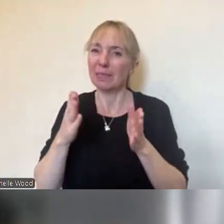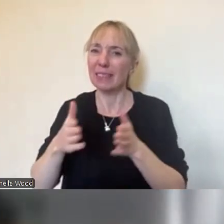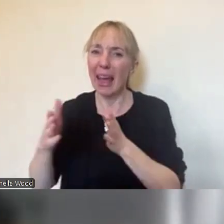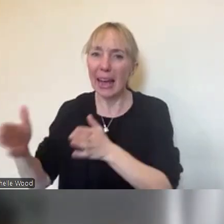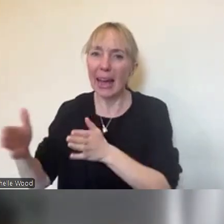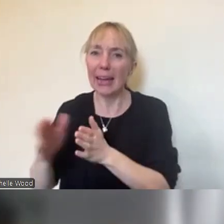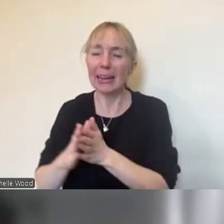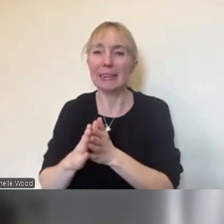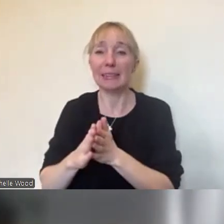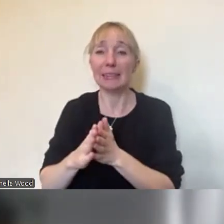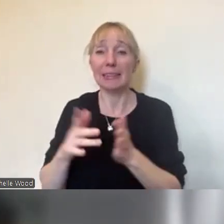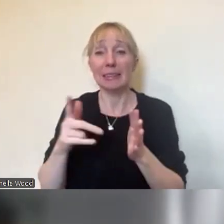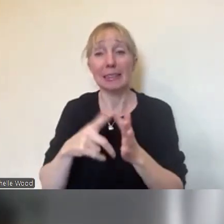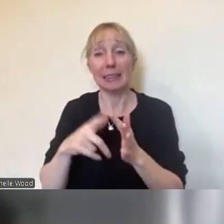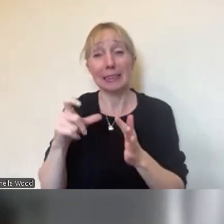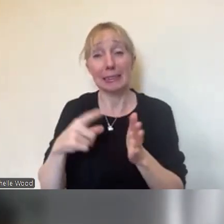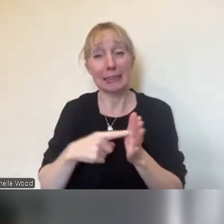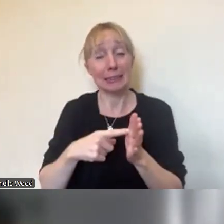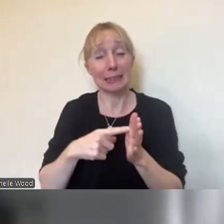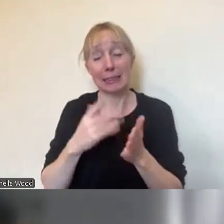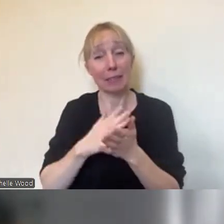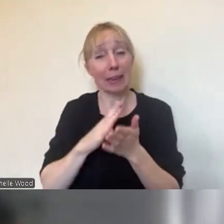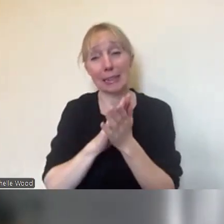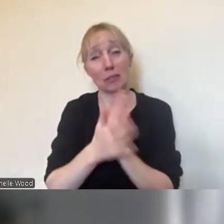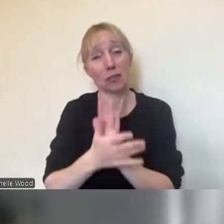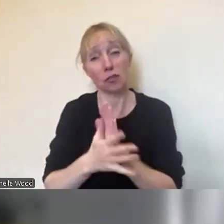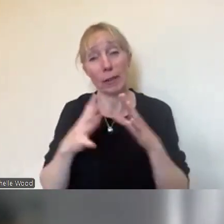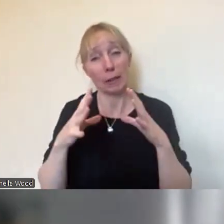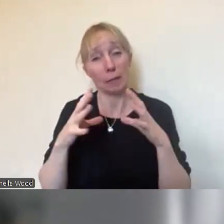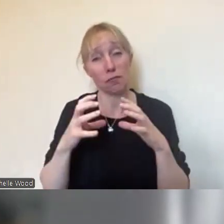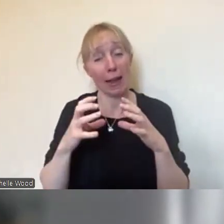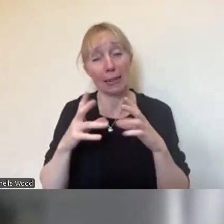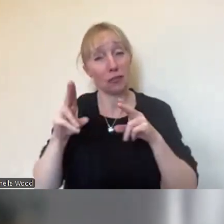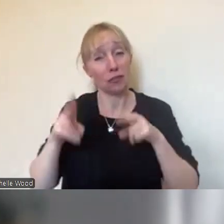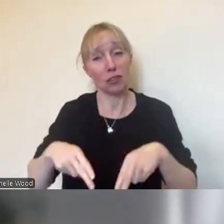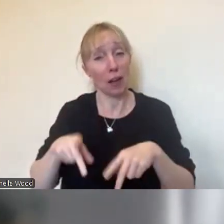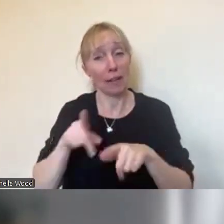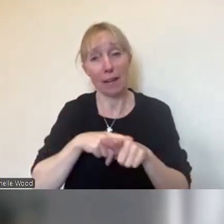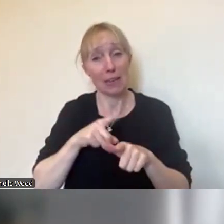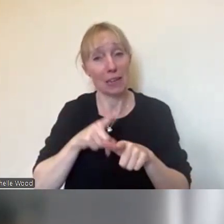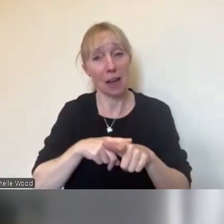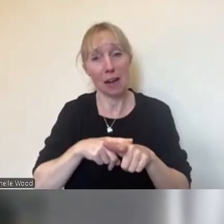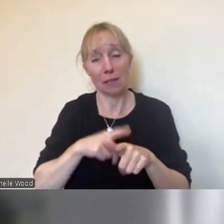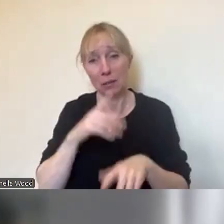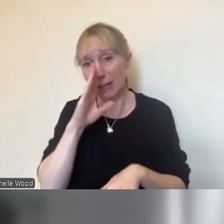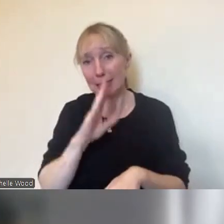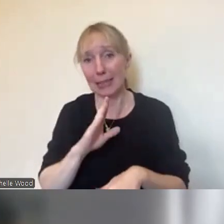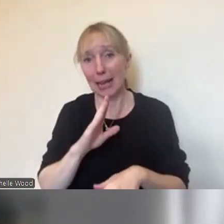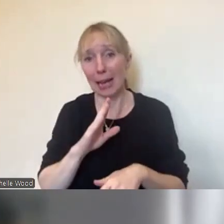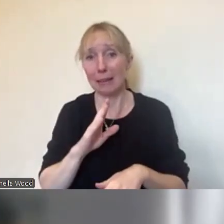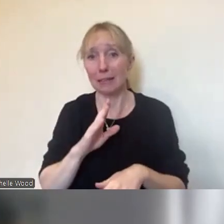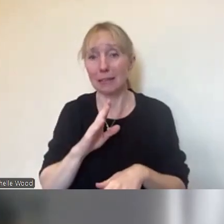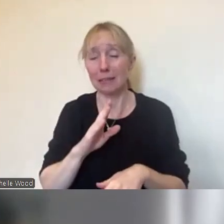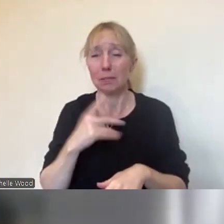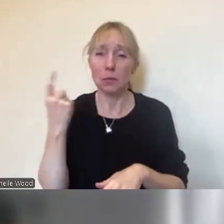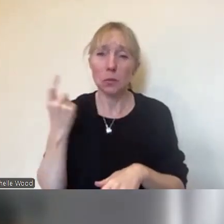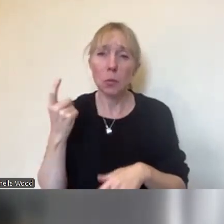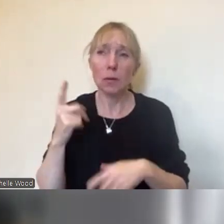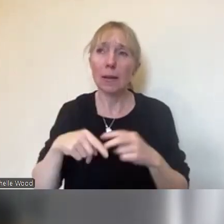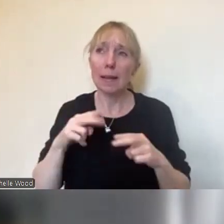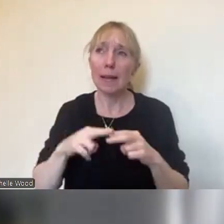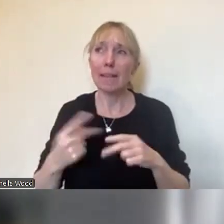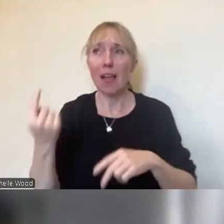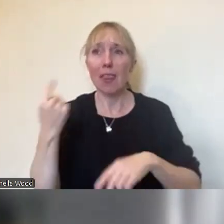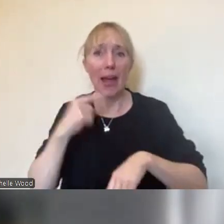basically destroyed her brain and she died quite young, which is really sad. But I was just wondering if there were any other alternatives